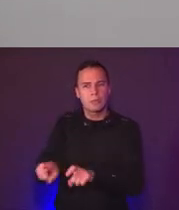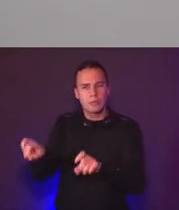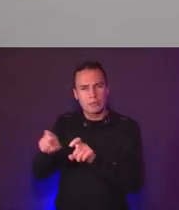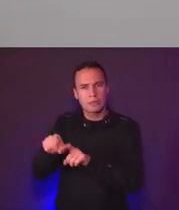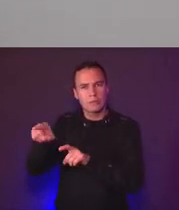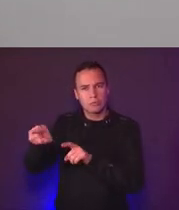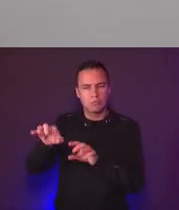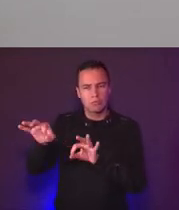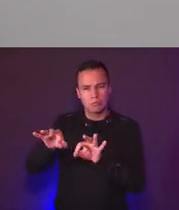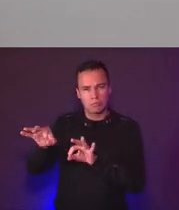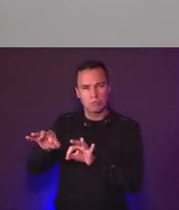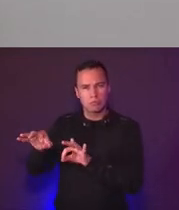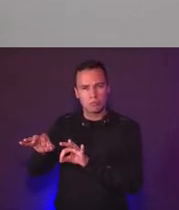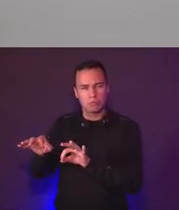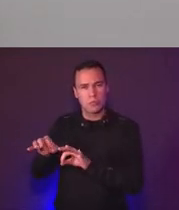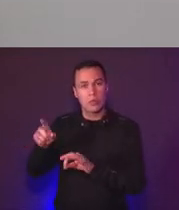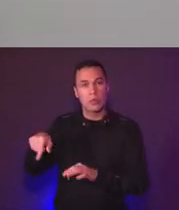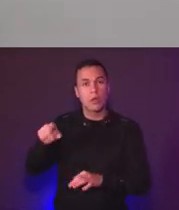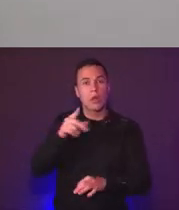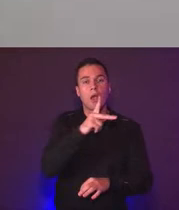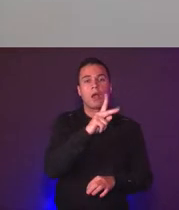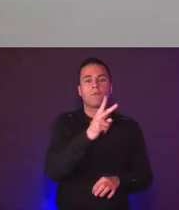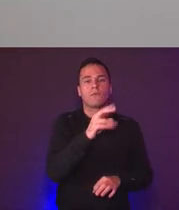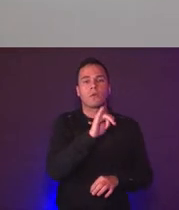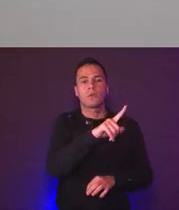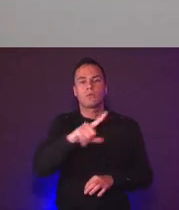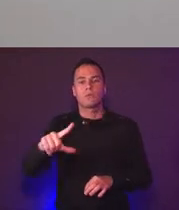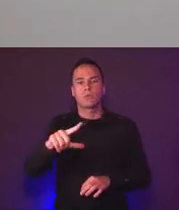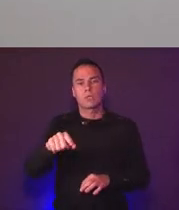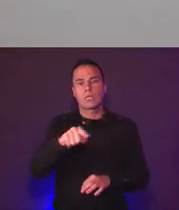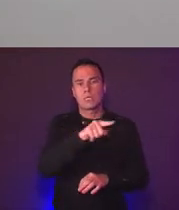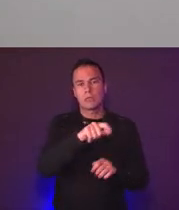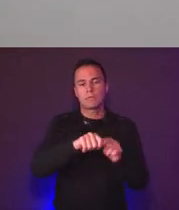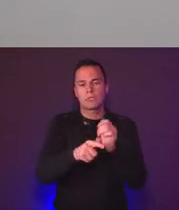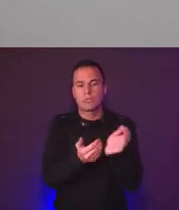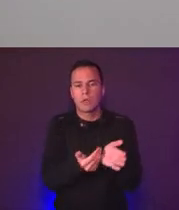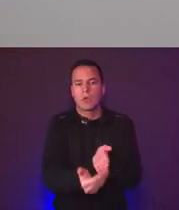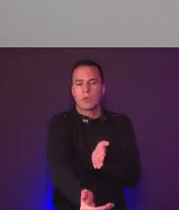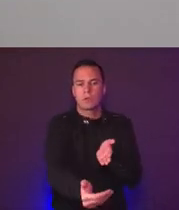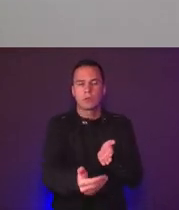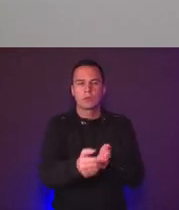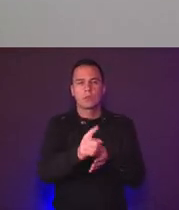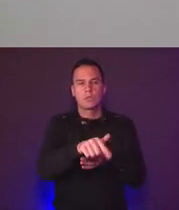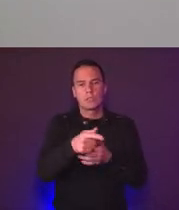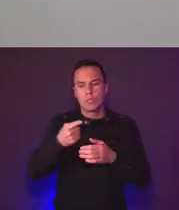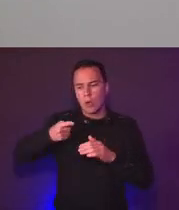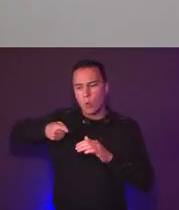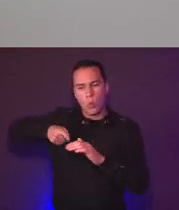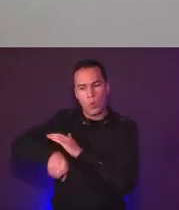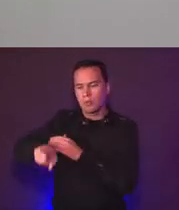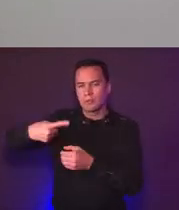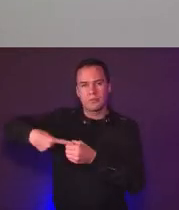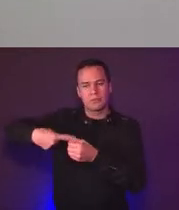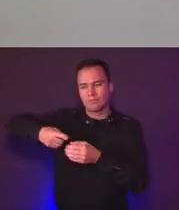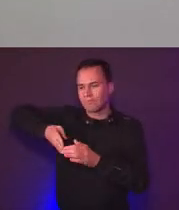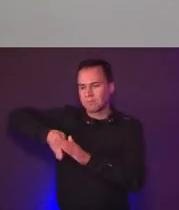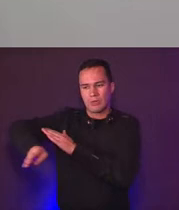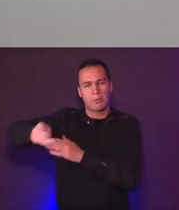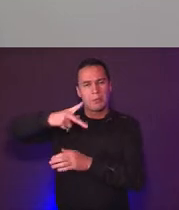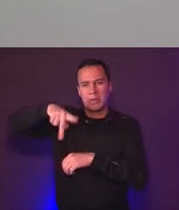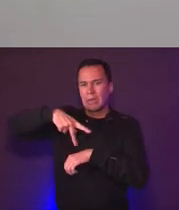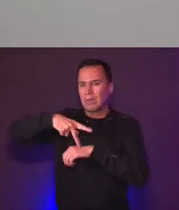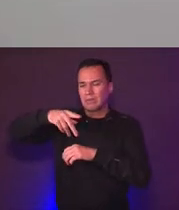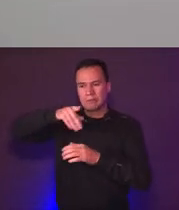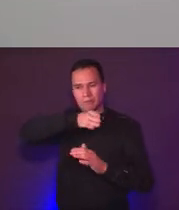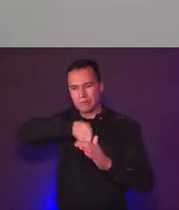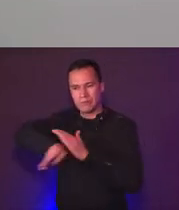Reporting. Phil's gospel began to spread to journalism across the country alongside the teachings of